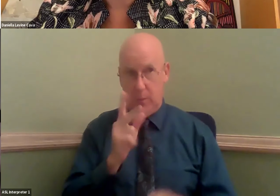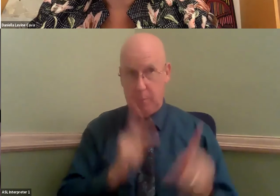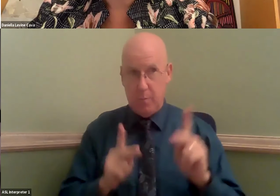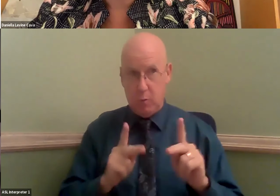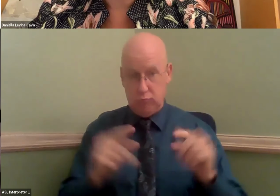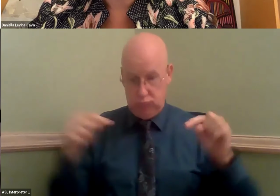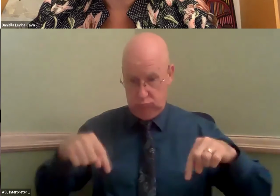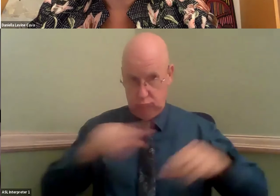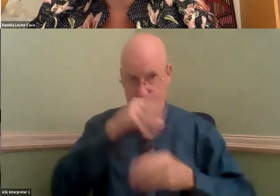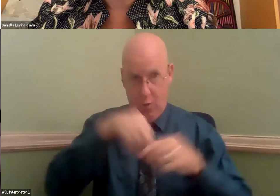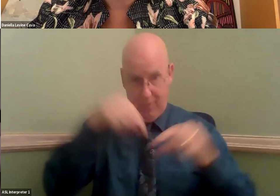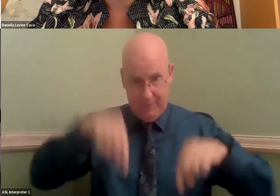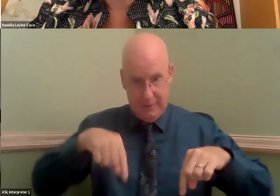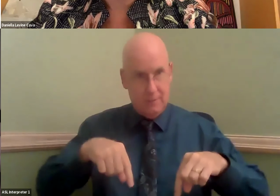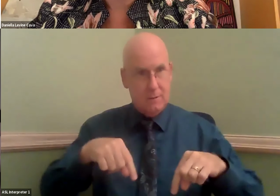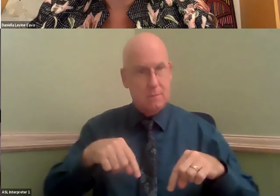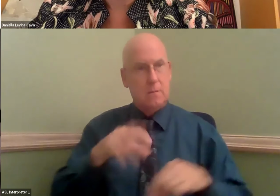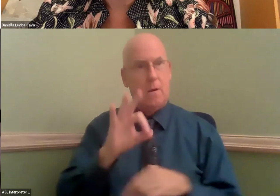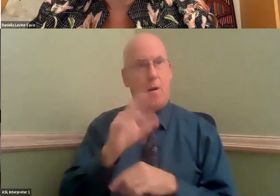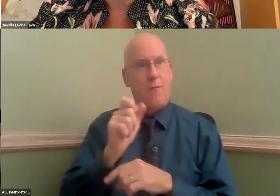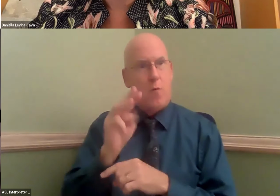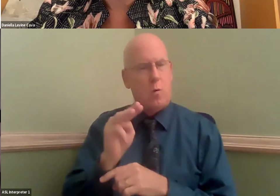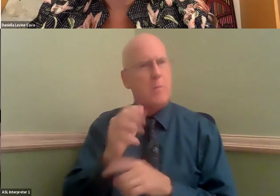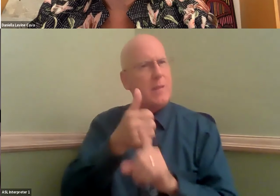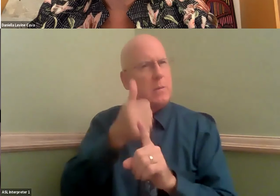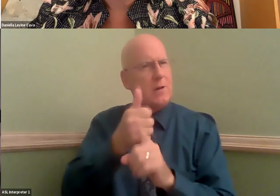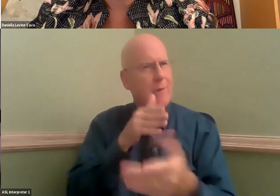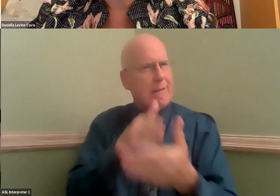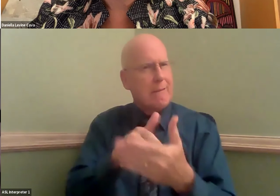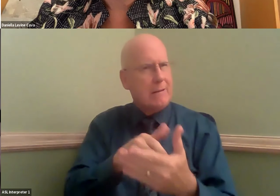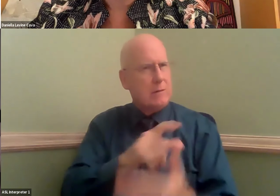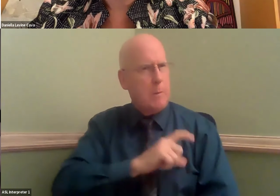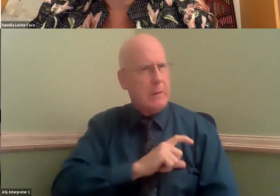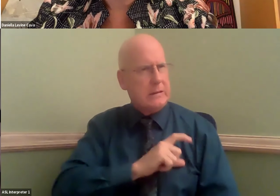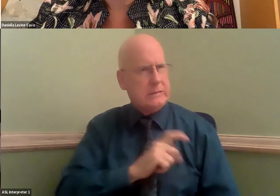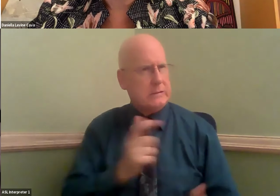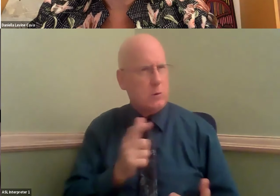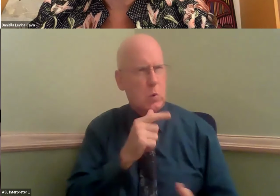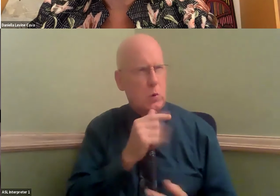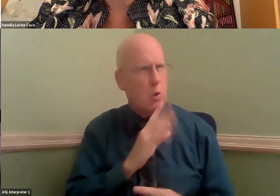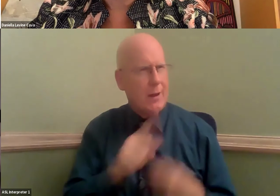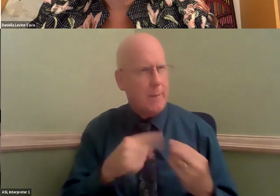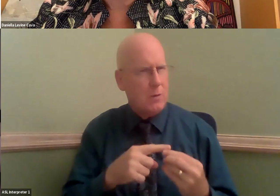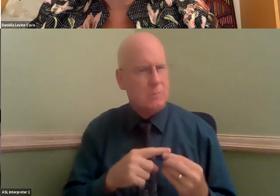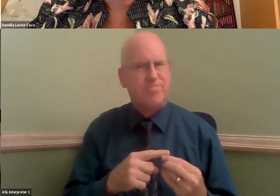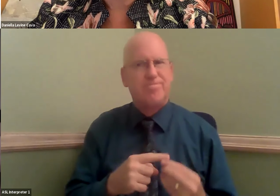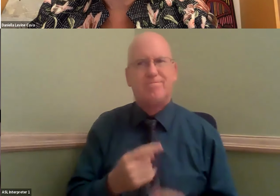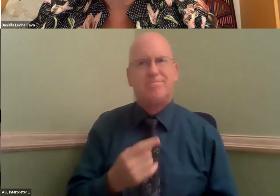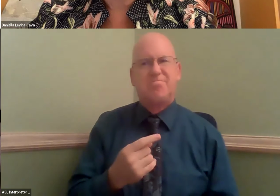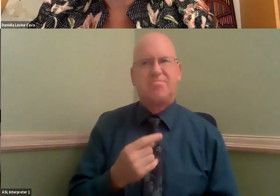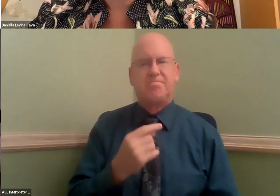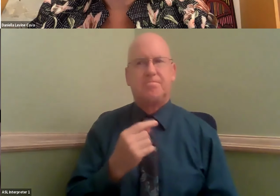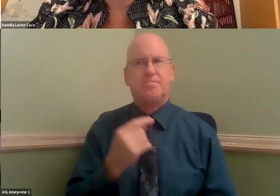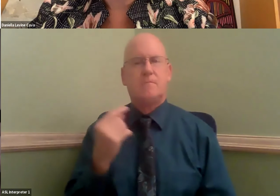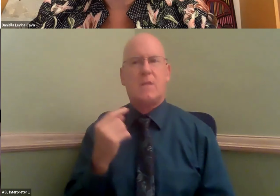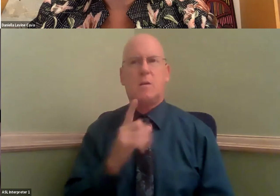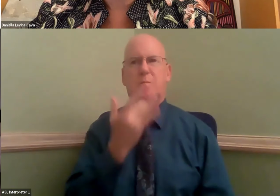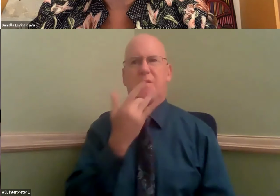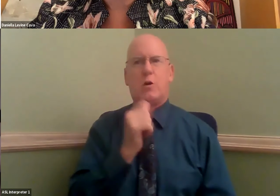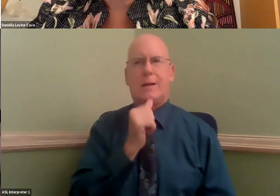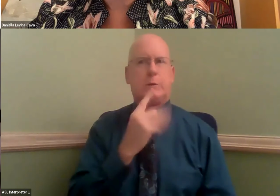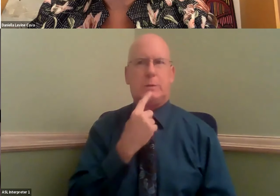who were involved in this forum who were anti-police. I'd rather not get into that, to be honest with you, because